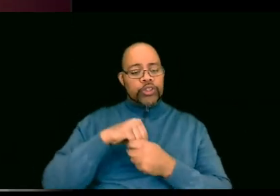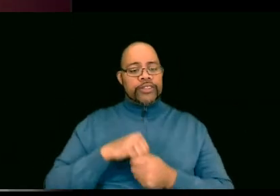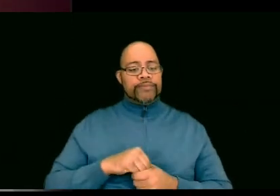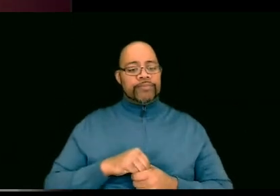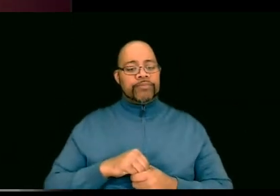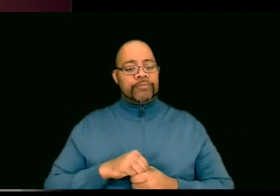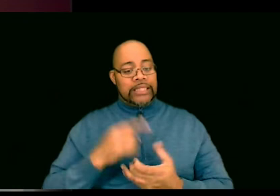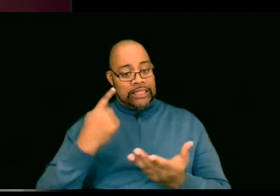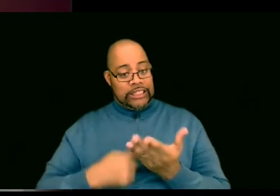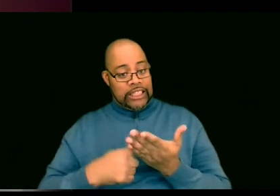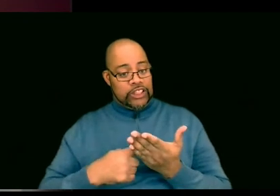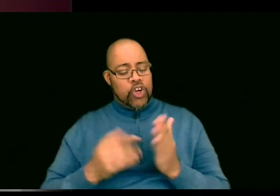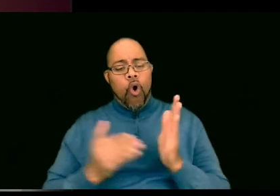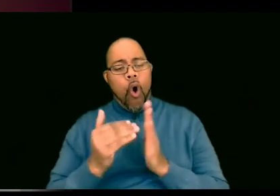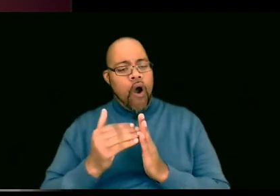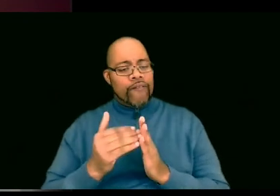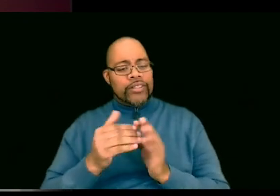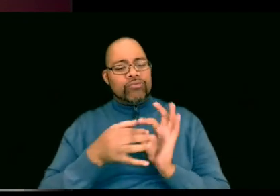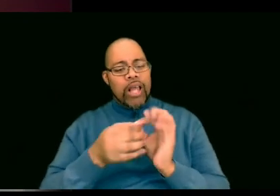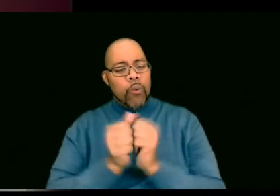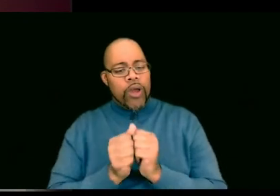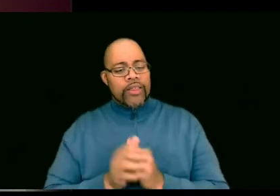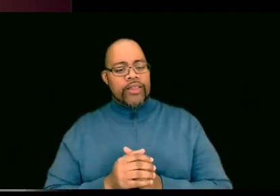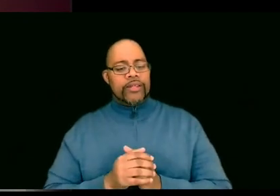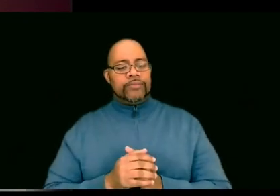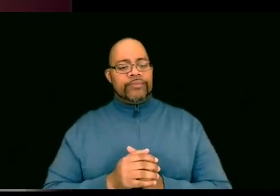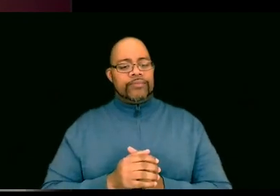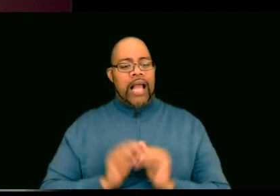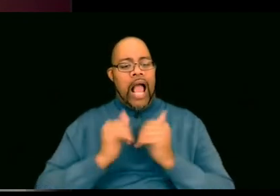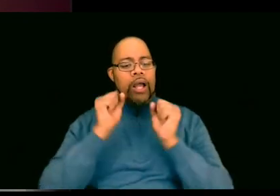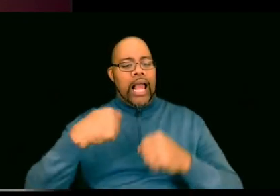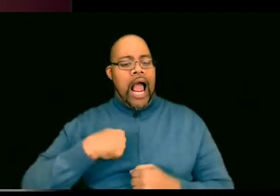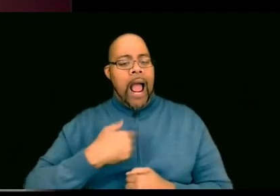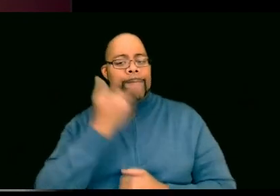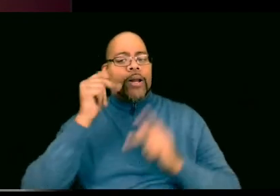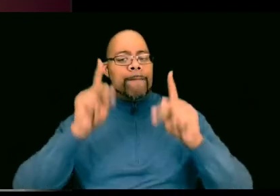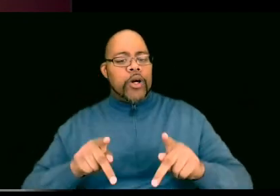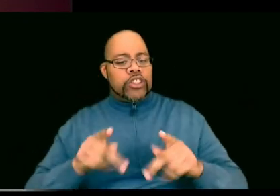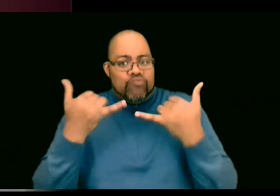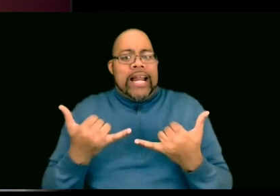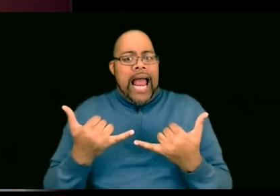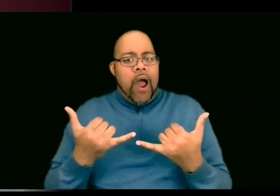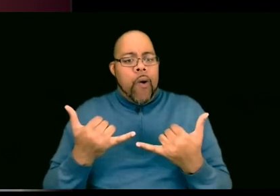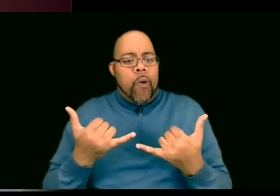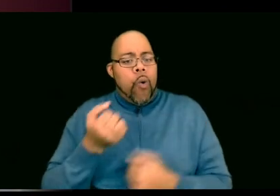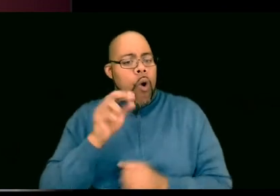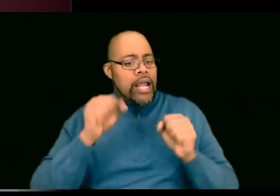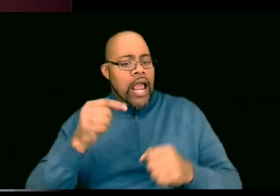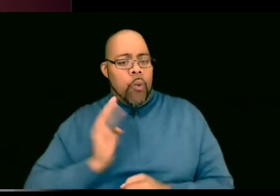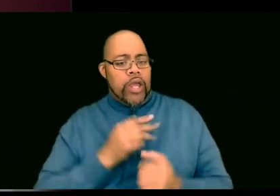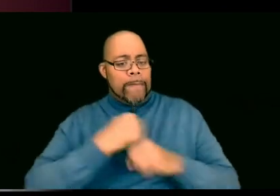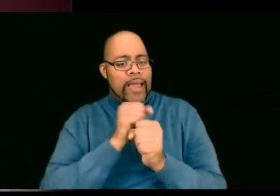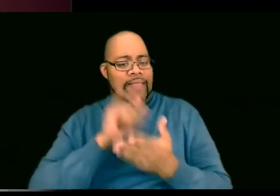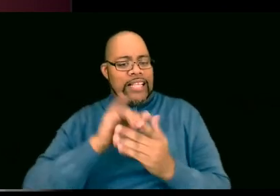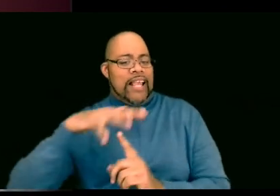and inclusion discussion often is about how can I be a better person right now,